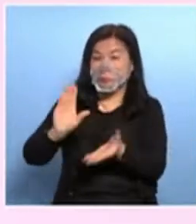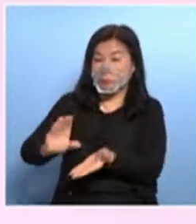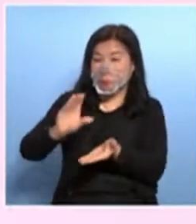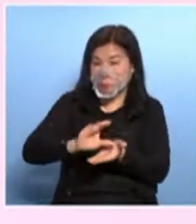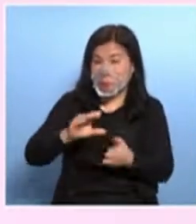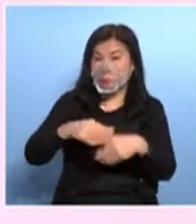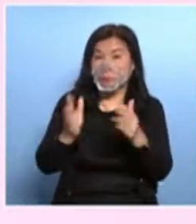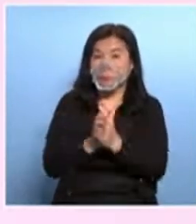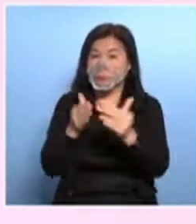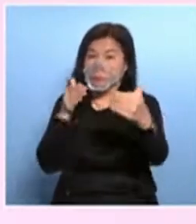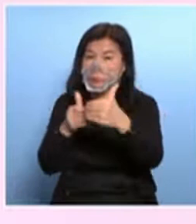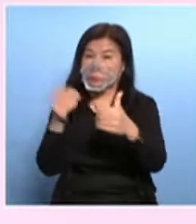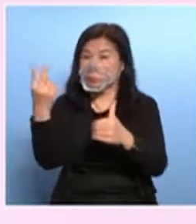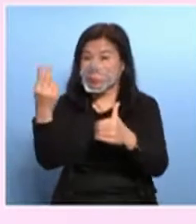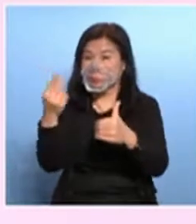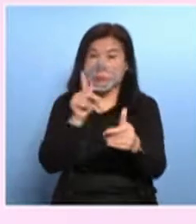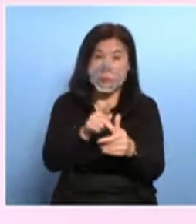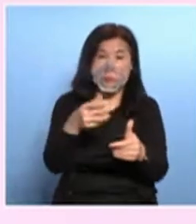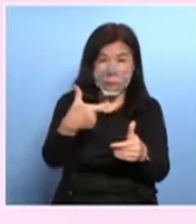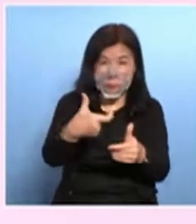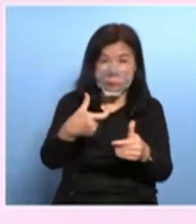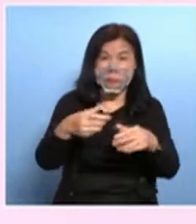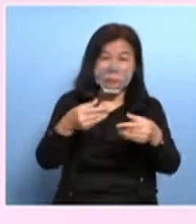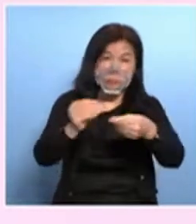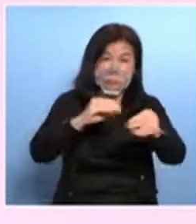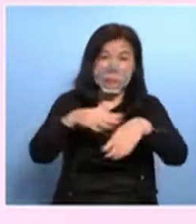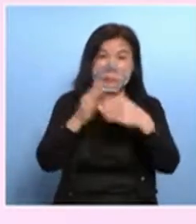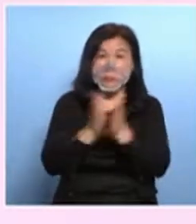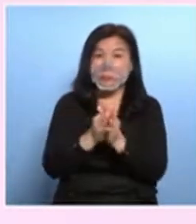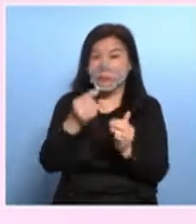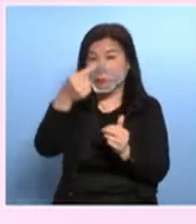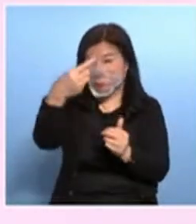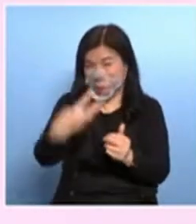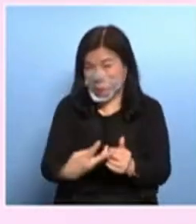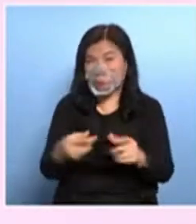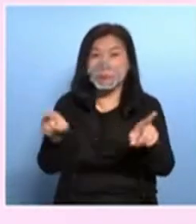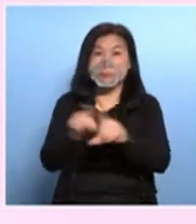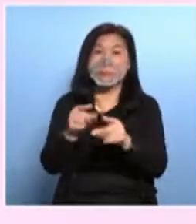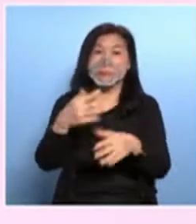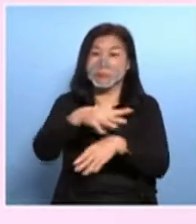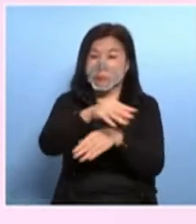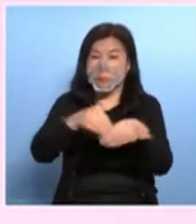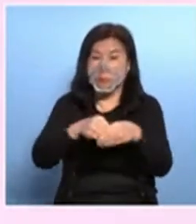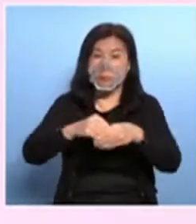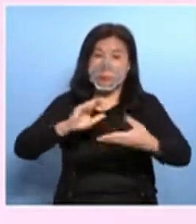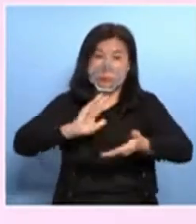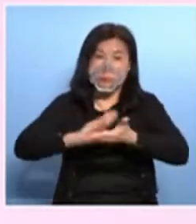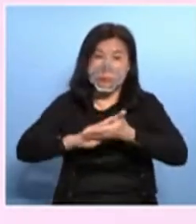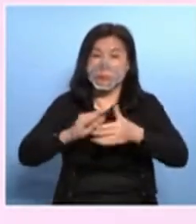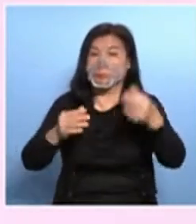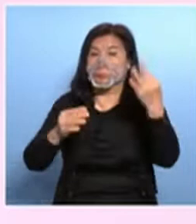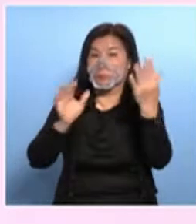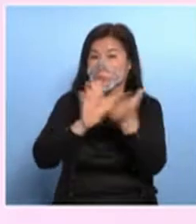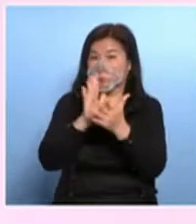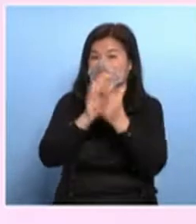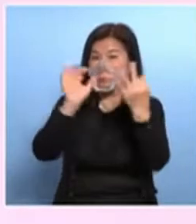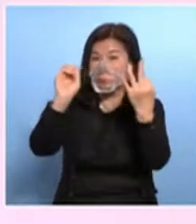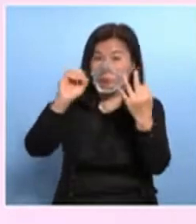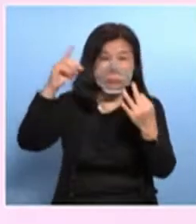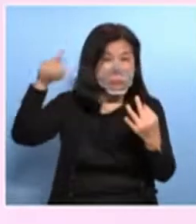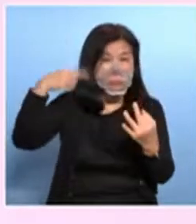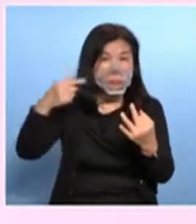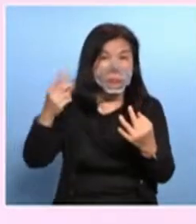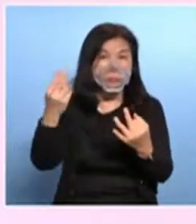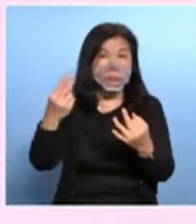more than $7 billion equivalent of green bonds targeting global institutional investors has been successfully issued. Several